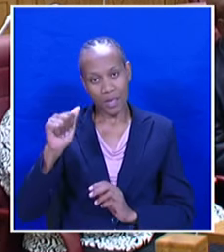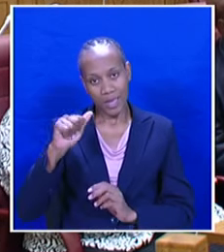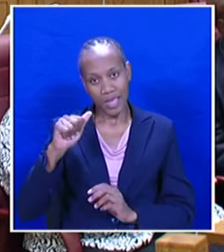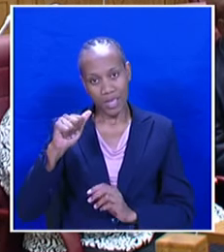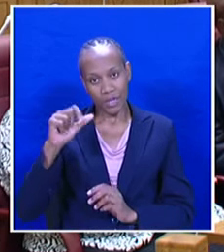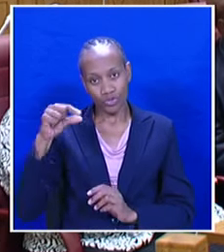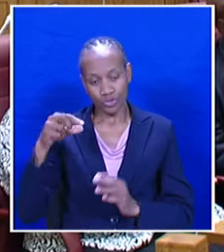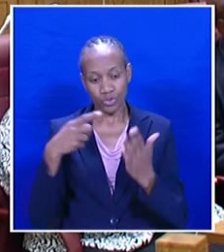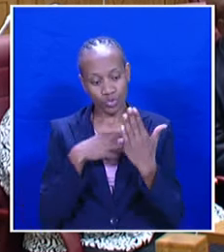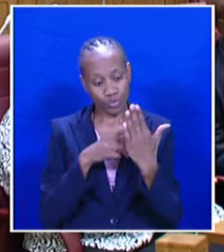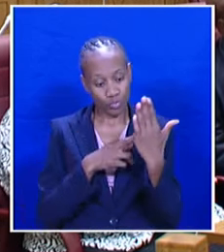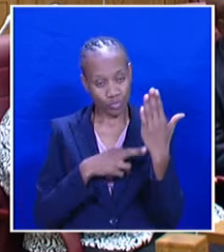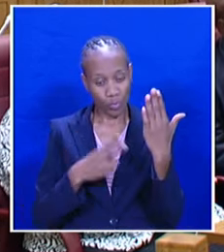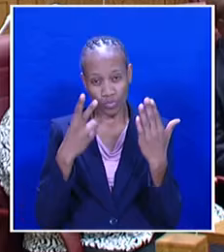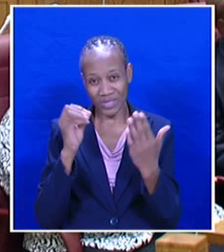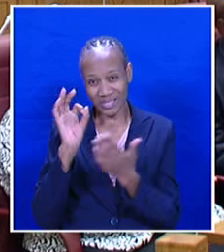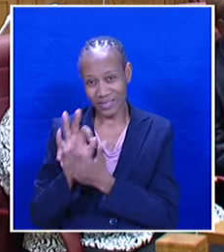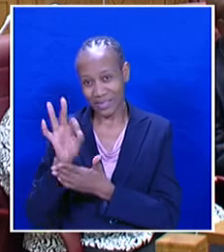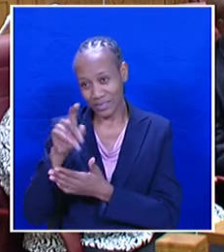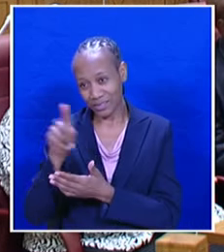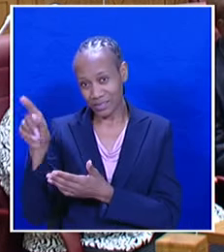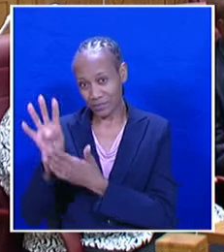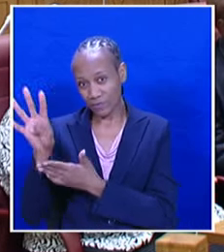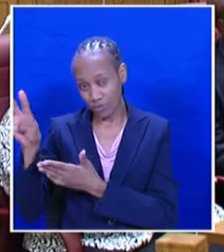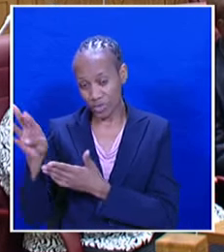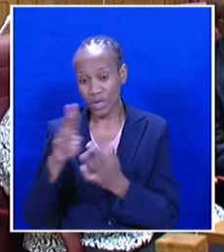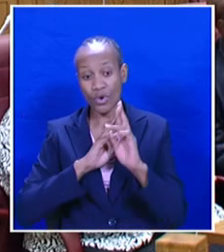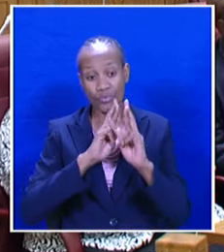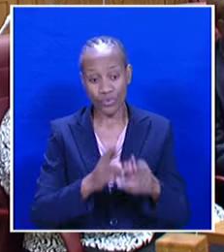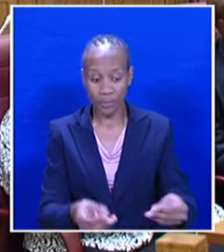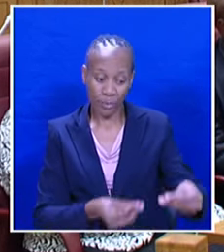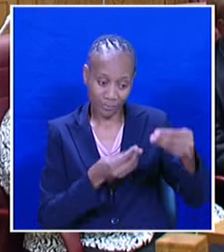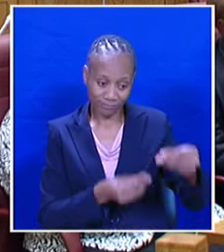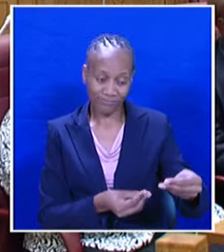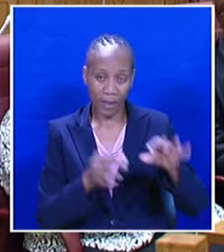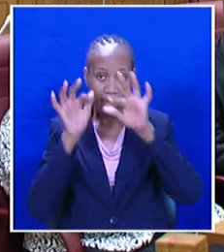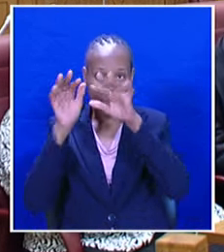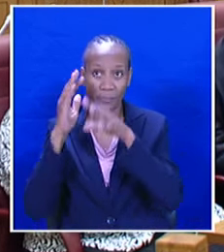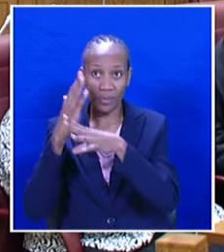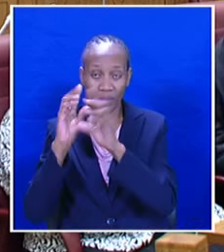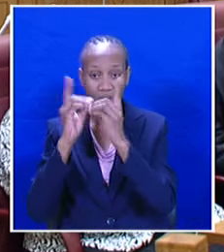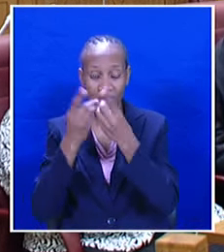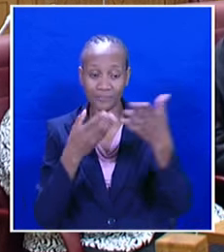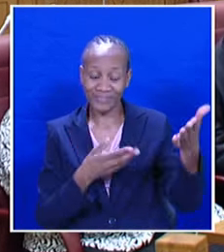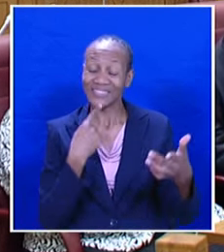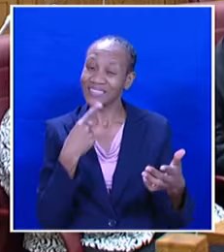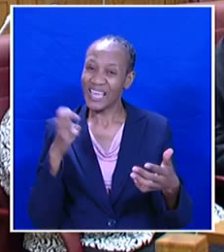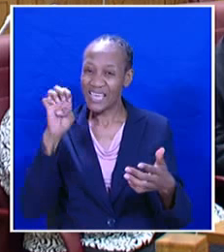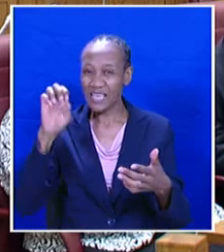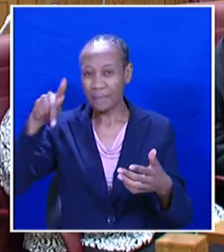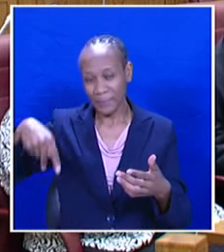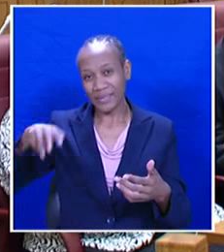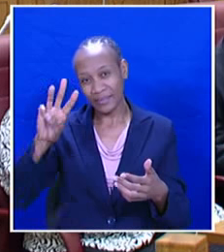2013-14 audit report for Public Works states that the EPWP employment figures